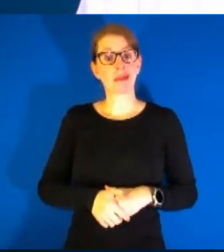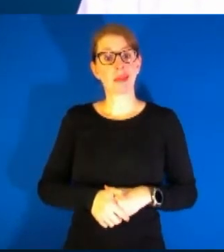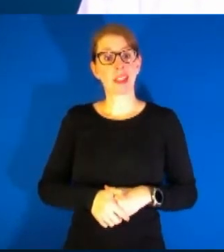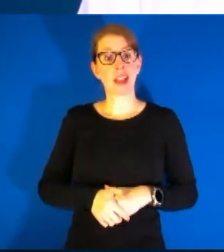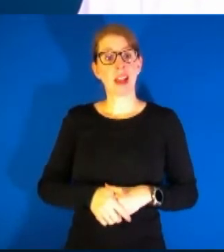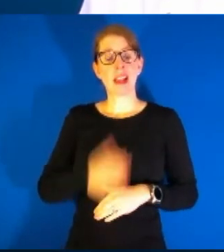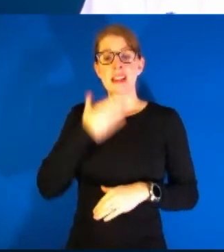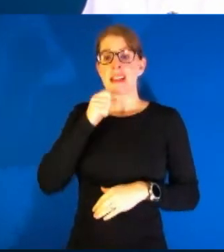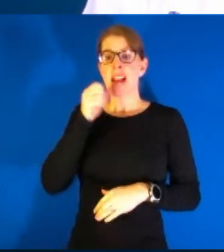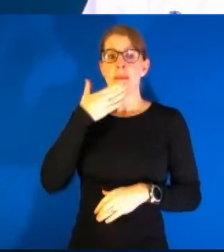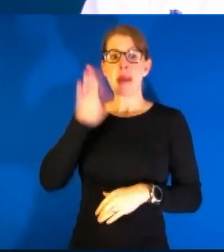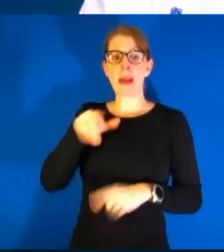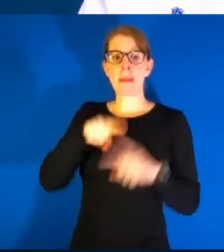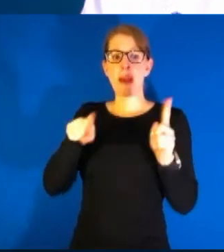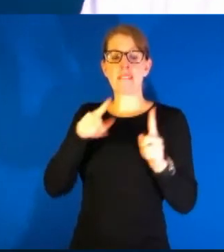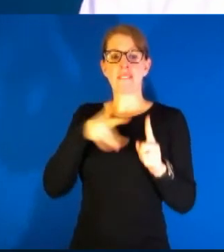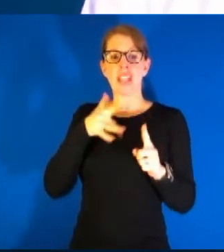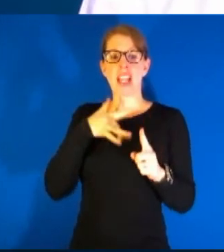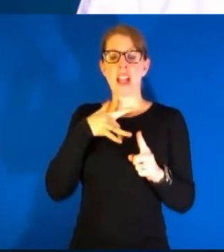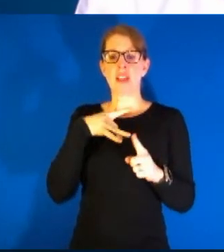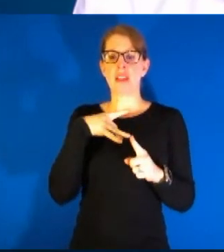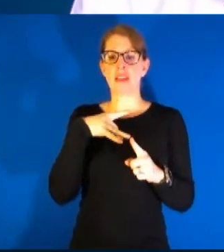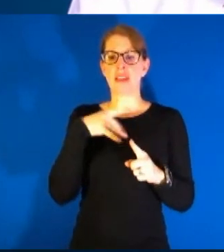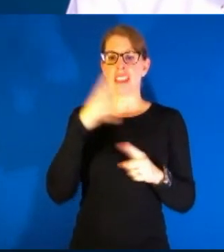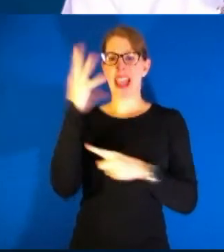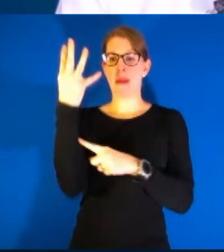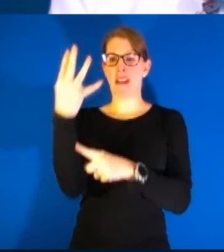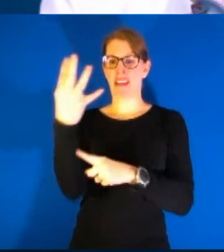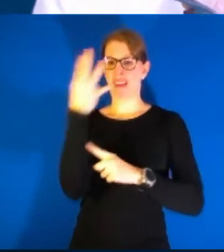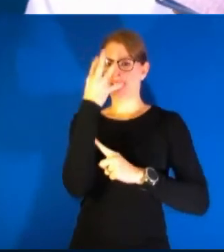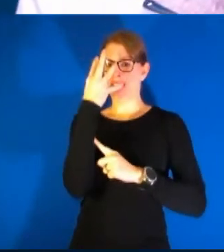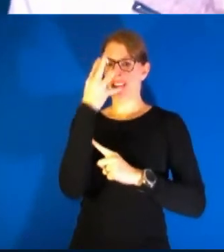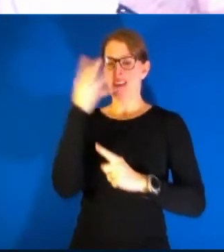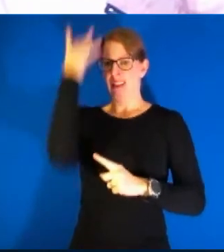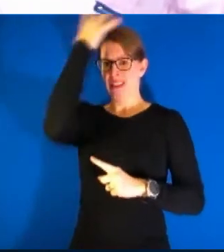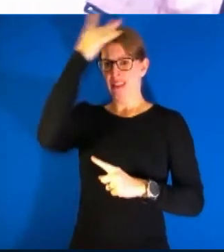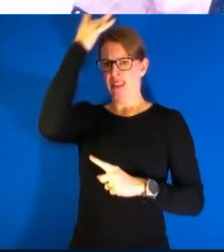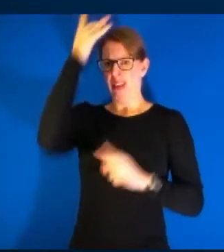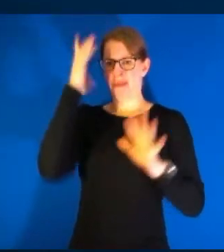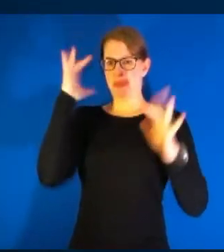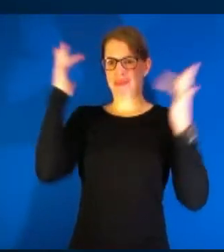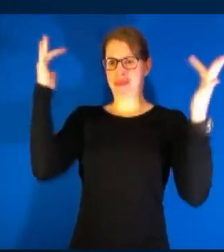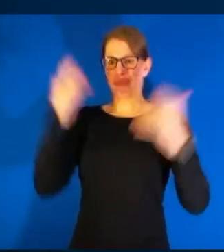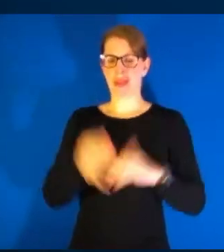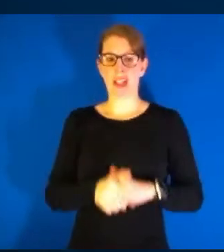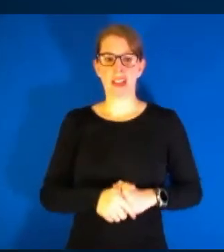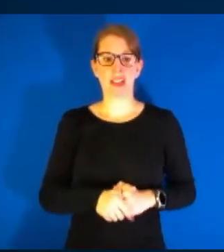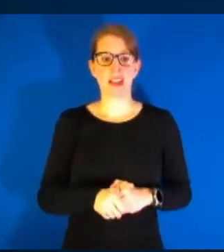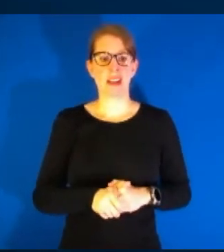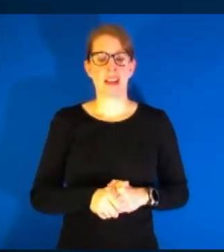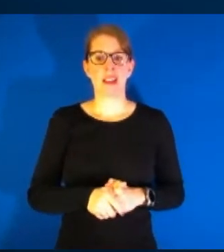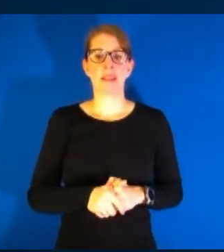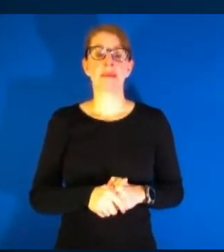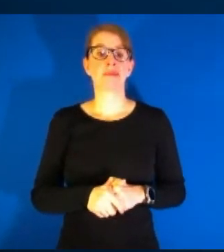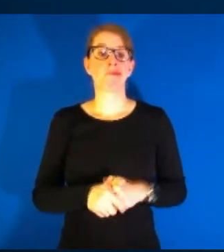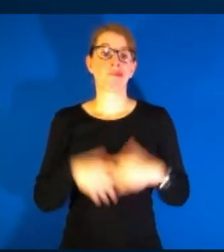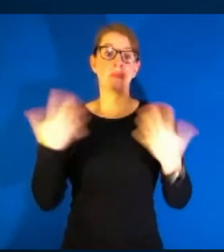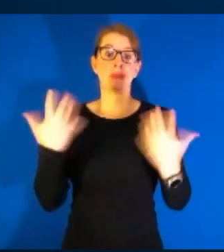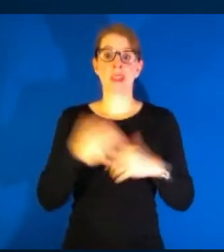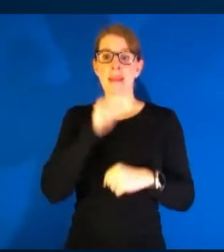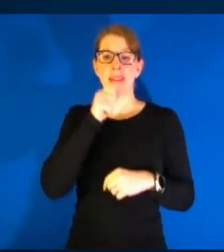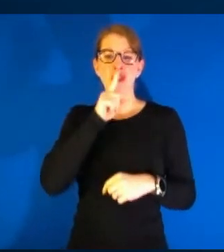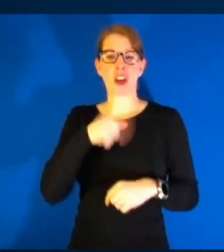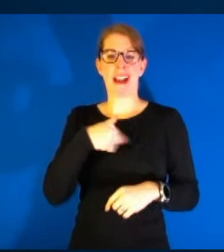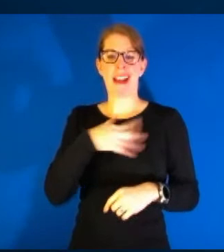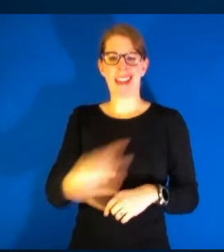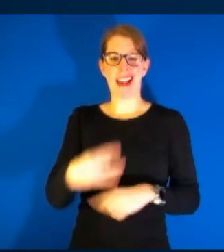like it's closer. I can see my bald head. I look a little more like Kumer and Couldry than I really remember, or that I thought I was. And I'm not sure I like the camera